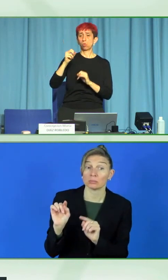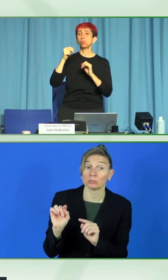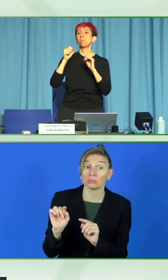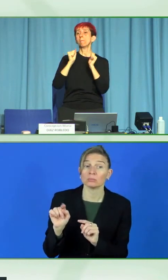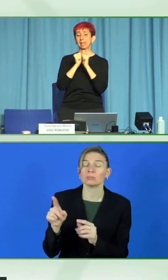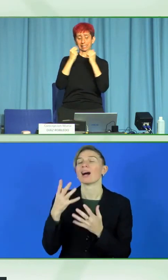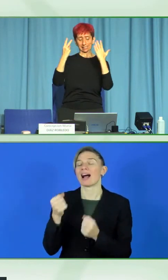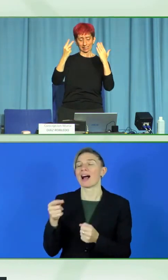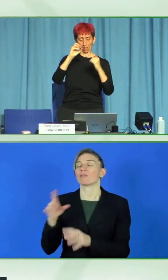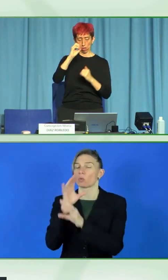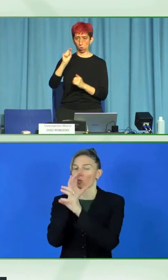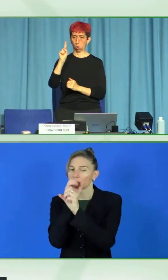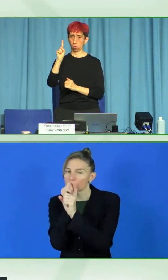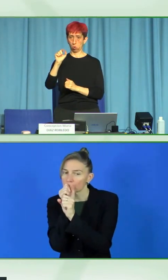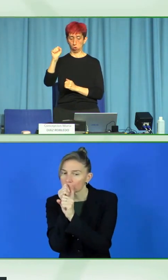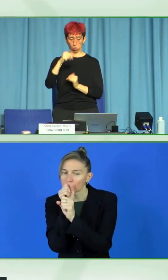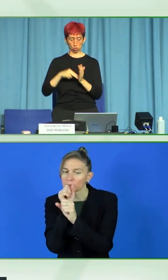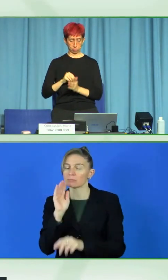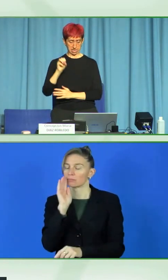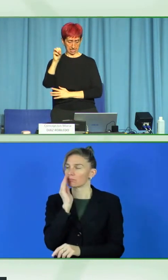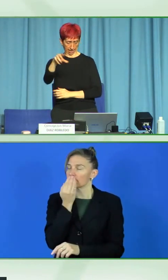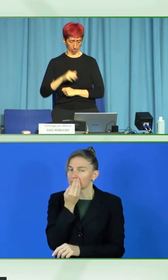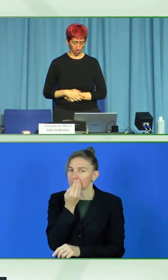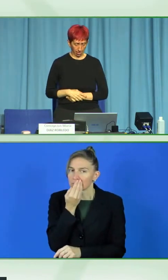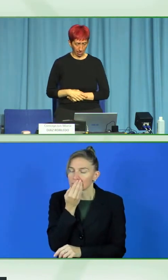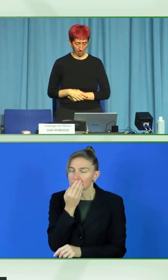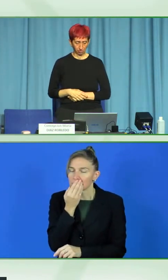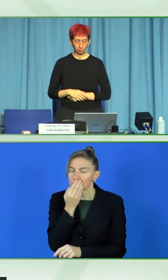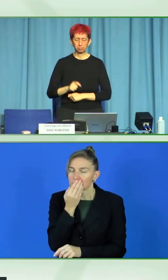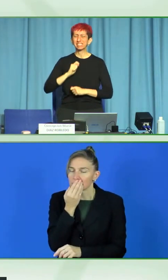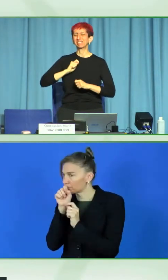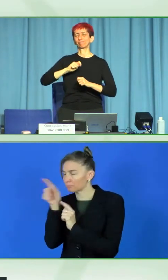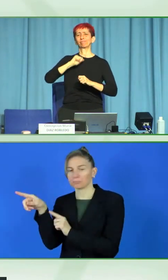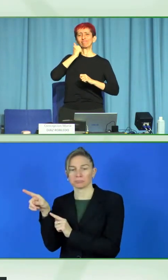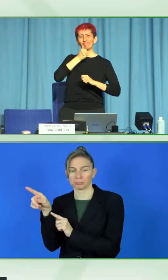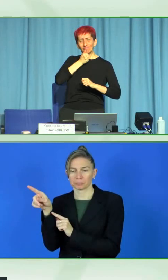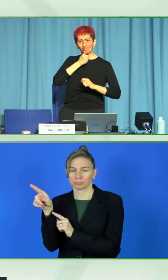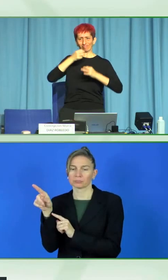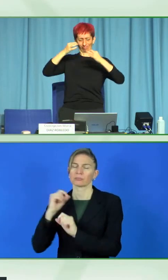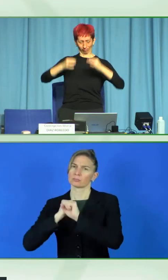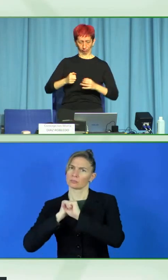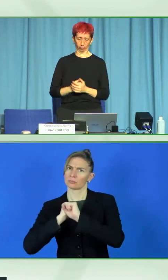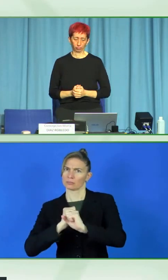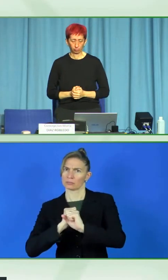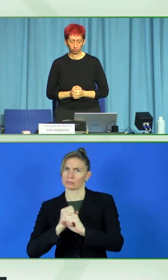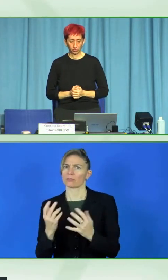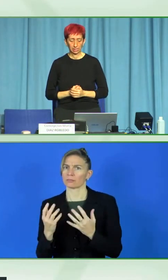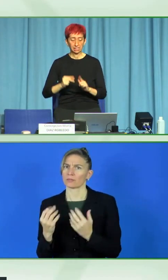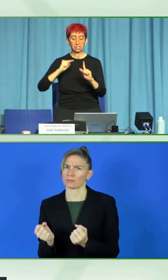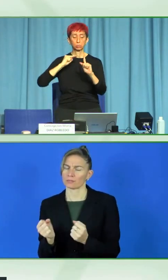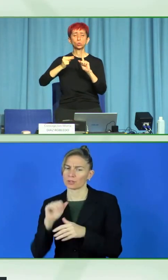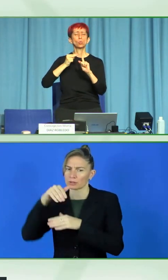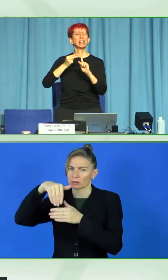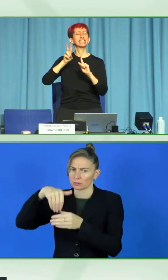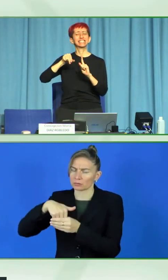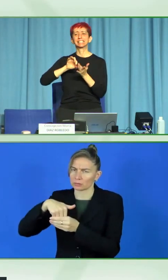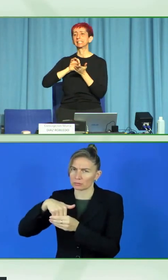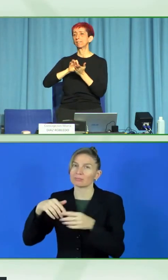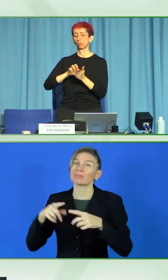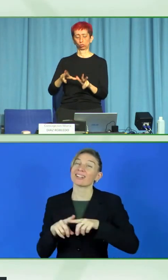privacy. That being said, is especially important for